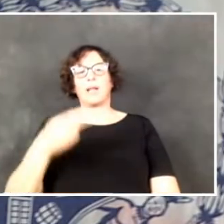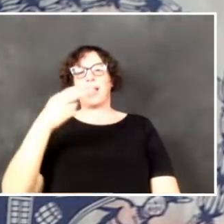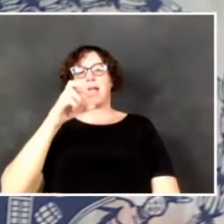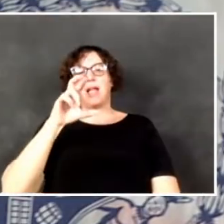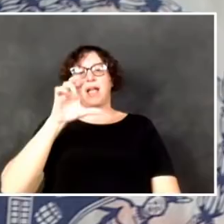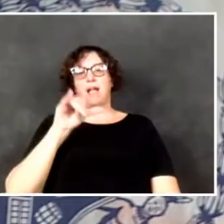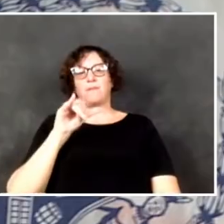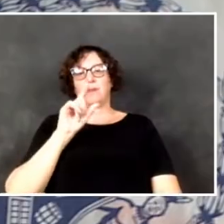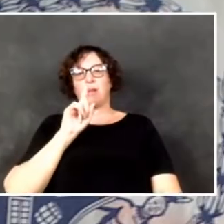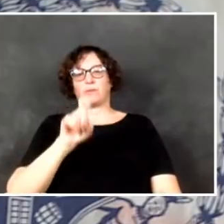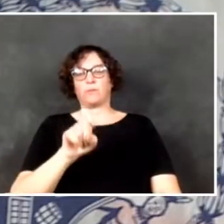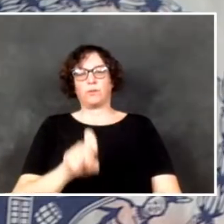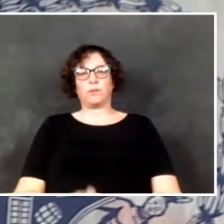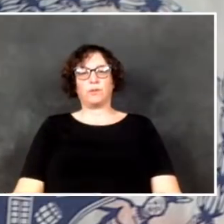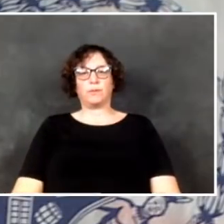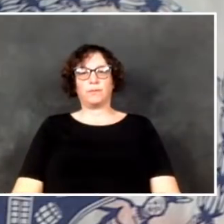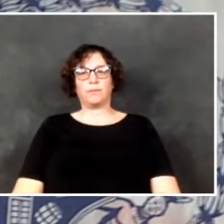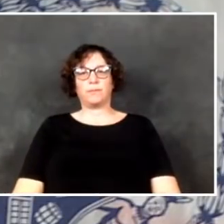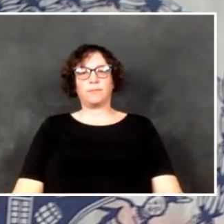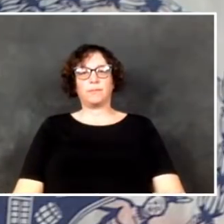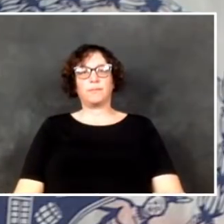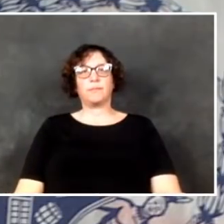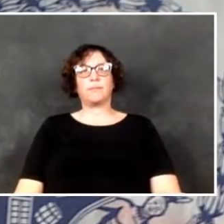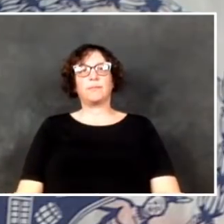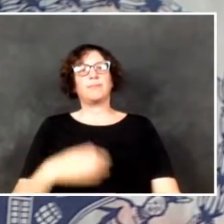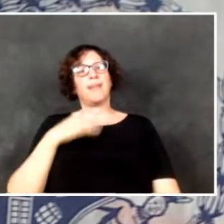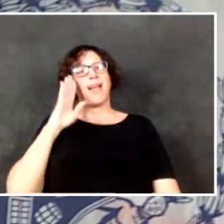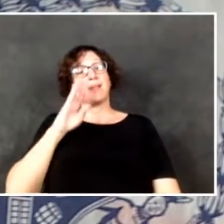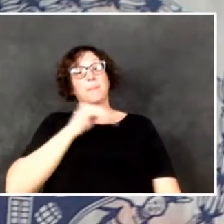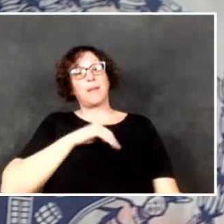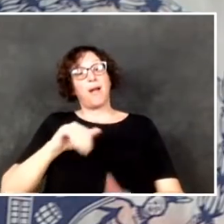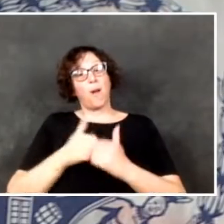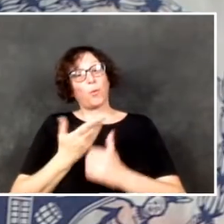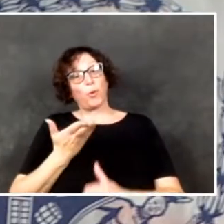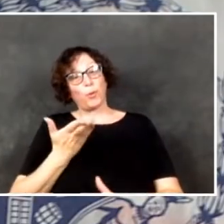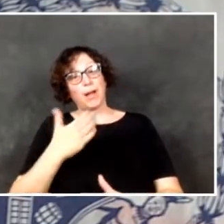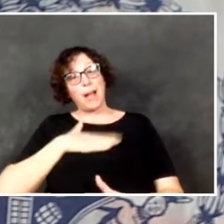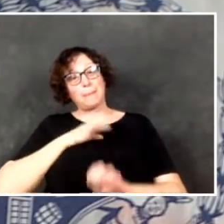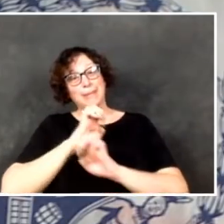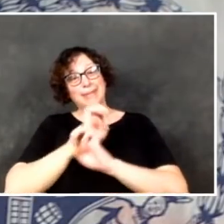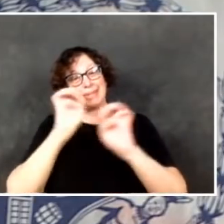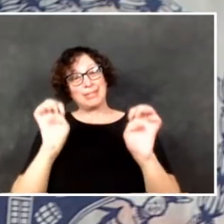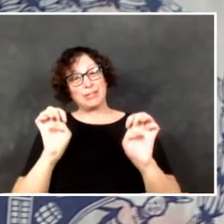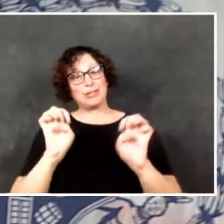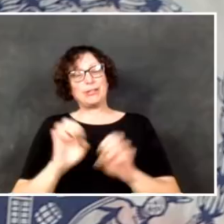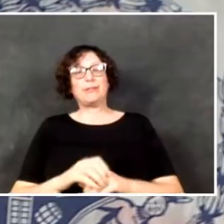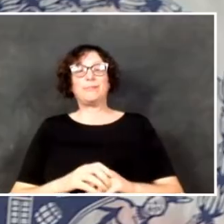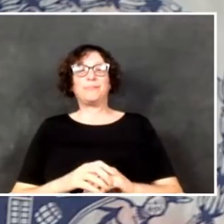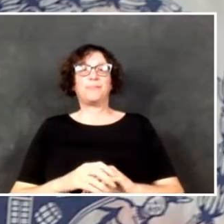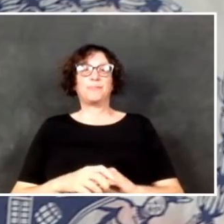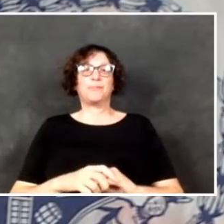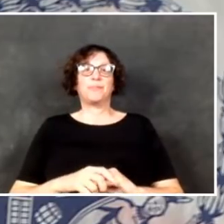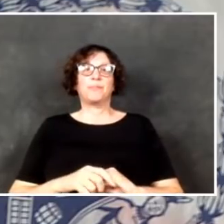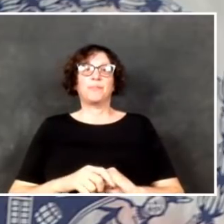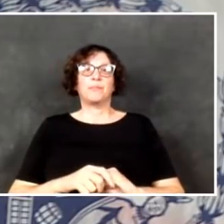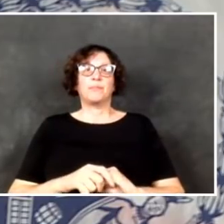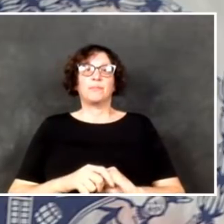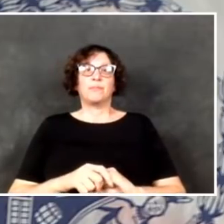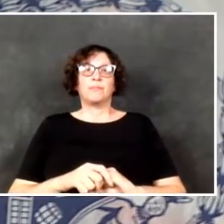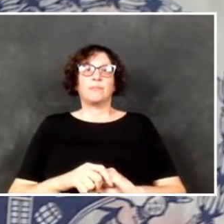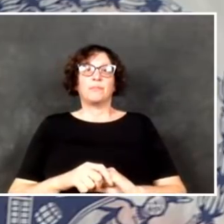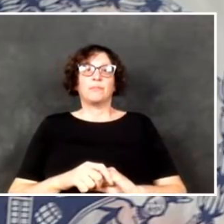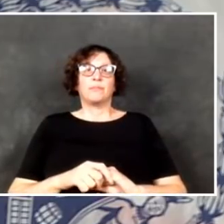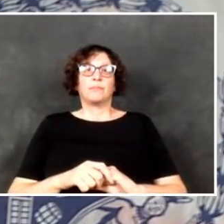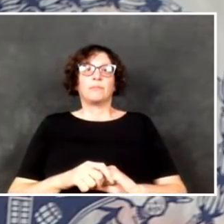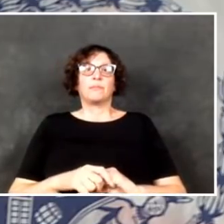Mayor. How are you? Happy Easter. Thank you, Henry. I wanted to ask you about